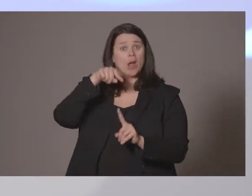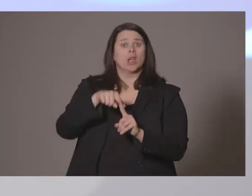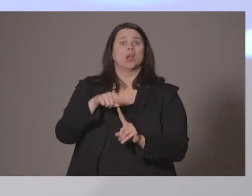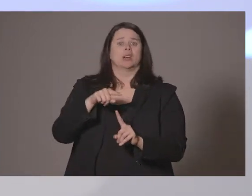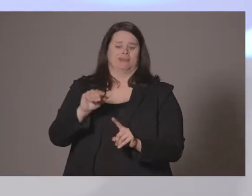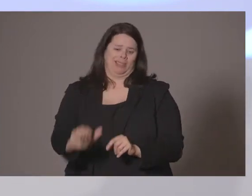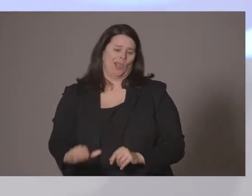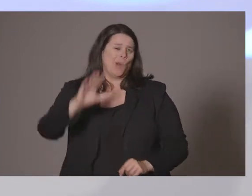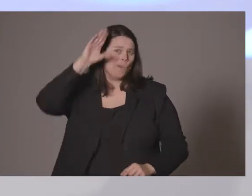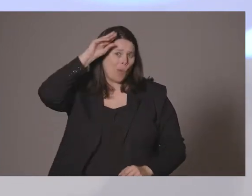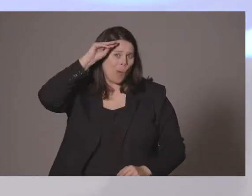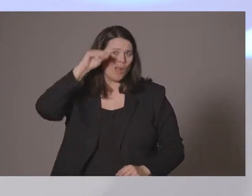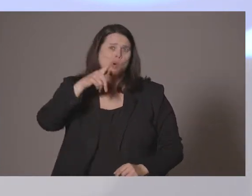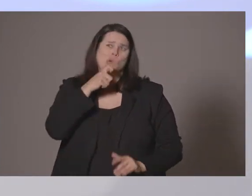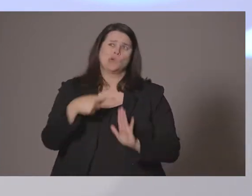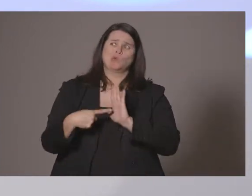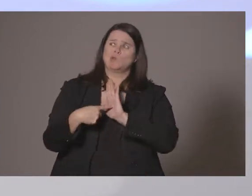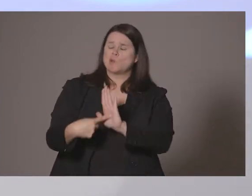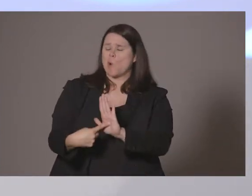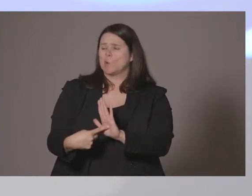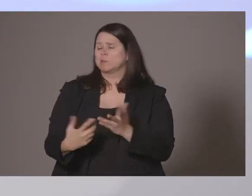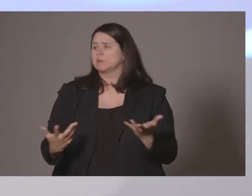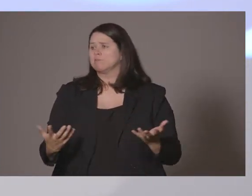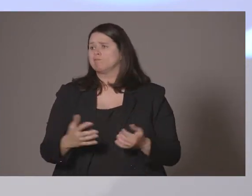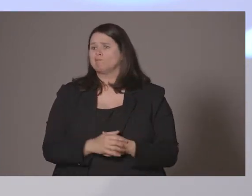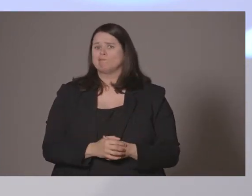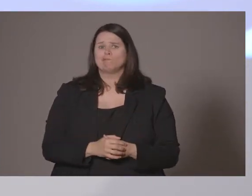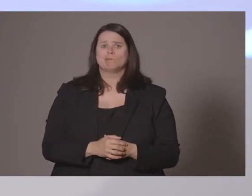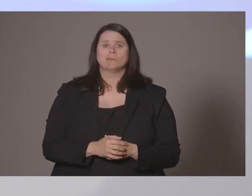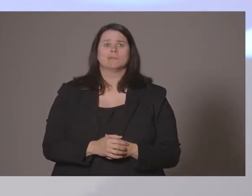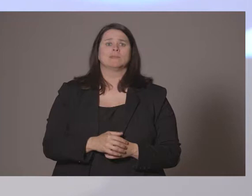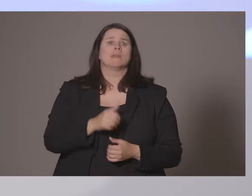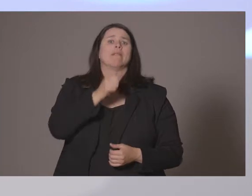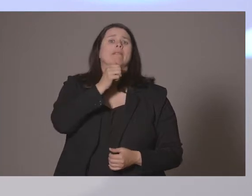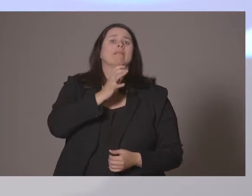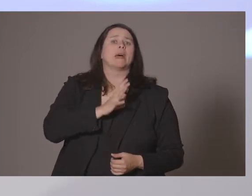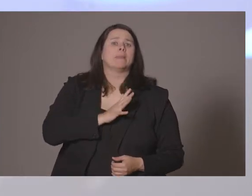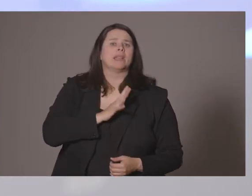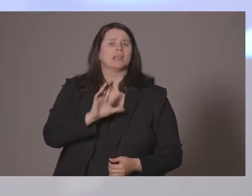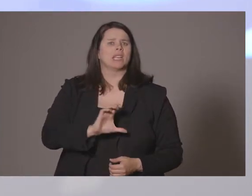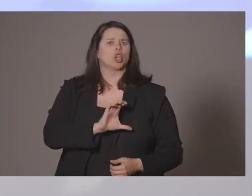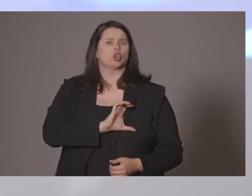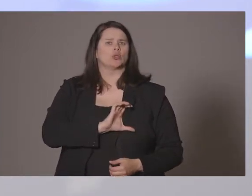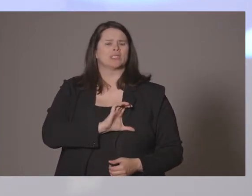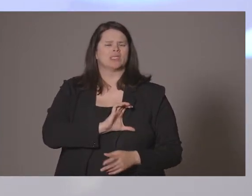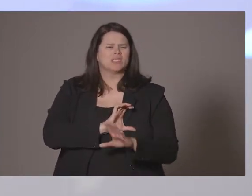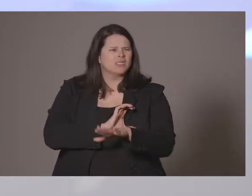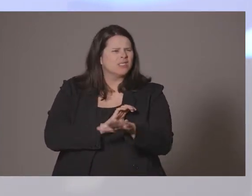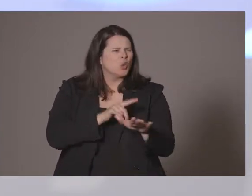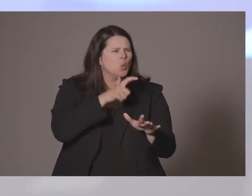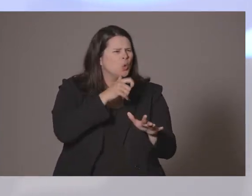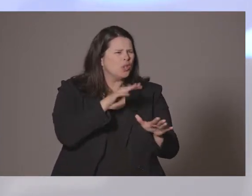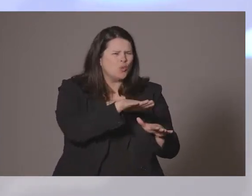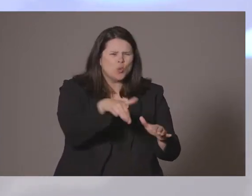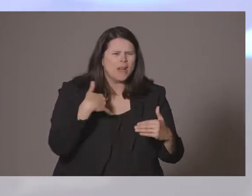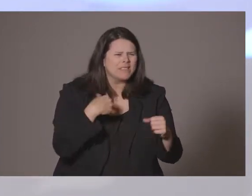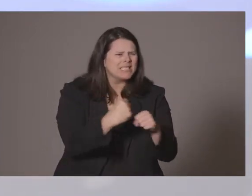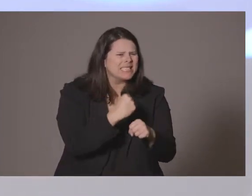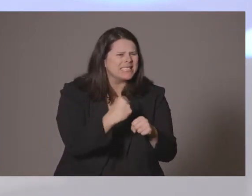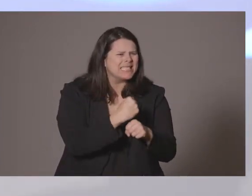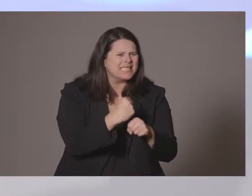a little boy who shows feminine characteristics, and does anybody have that stat actually?